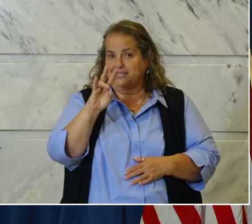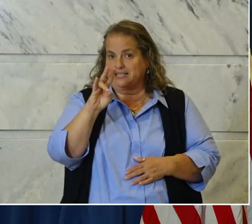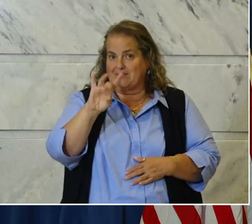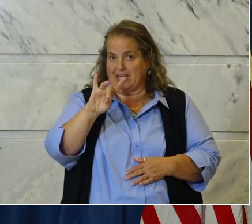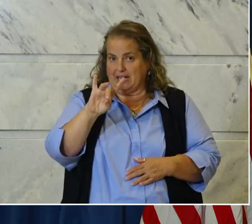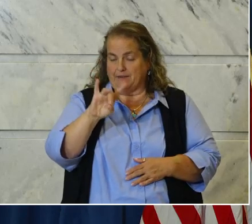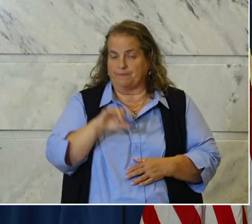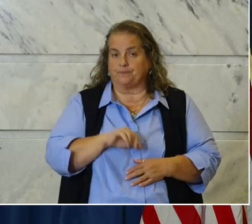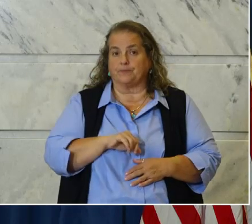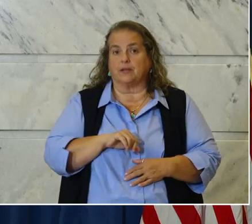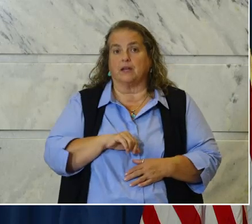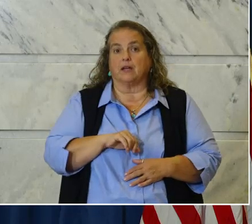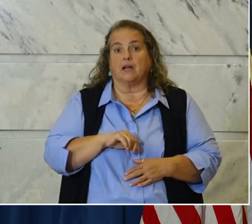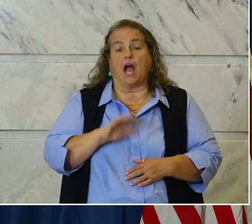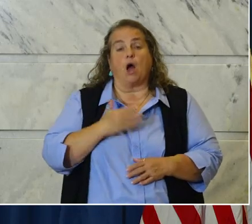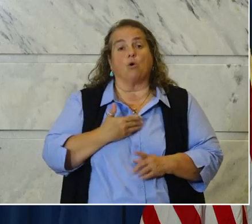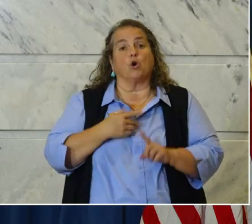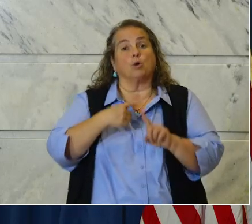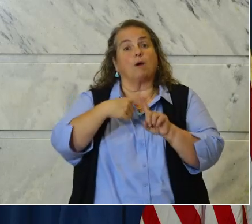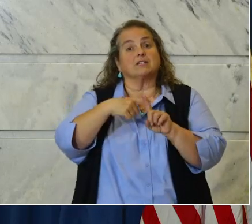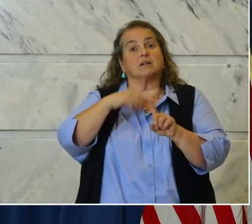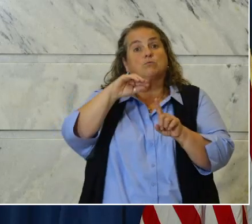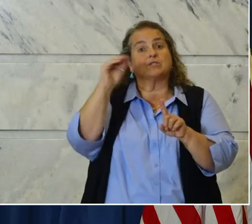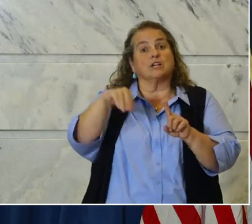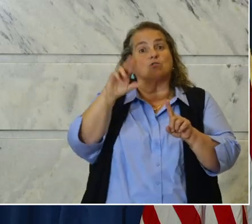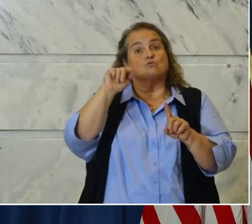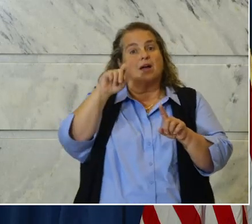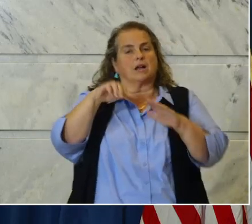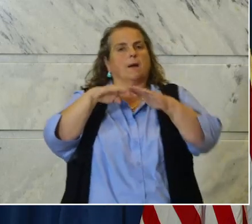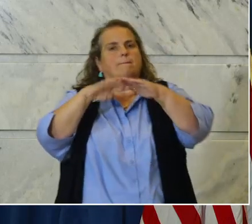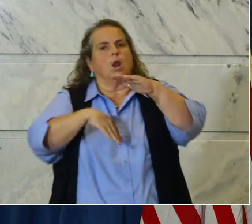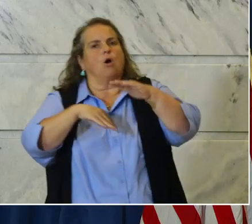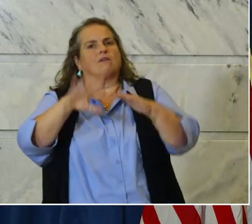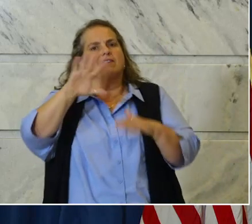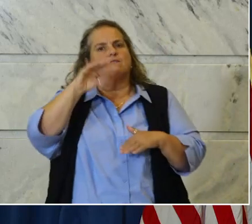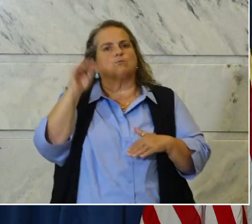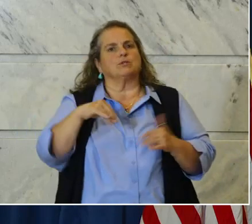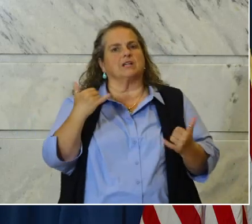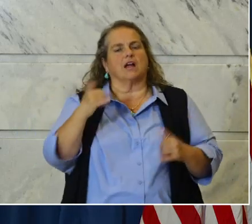45,978. Our positivity rate is below 5% today. That's good,